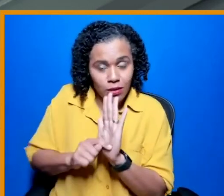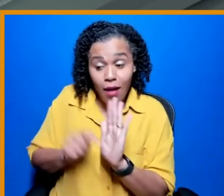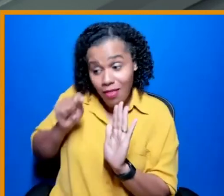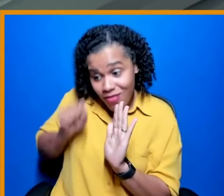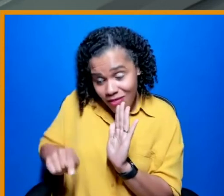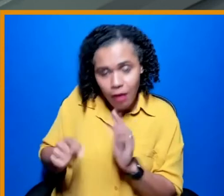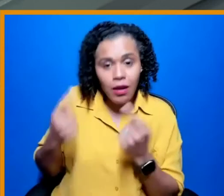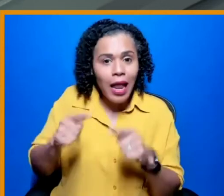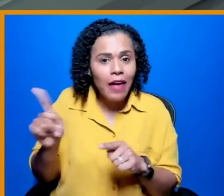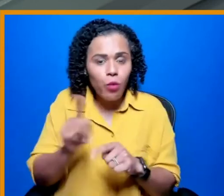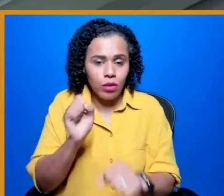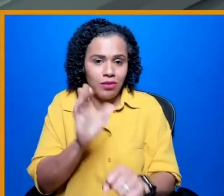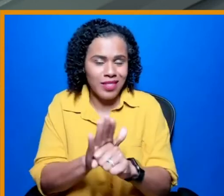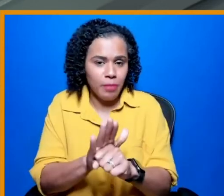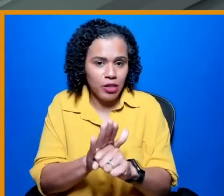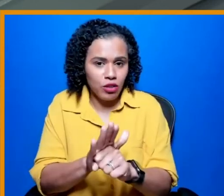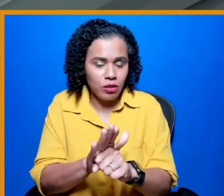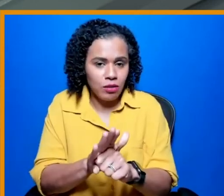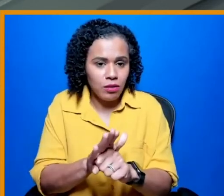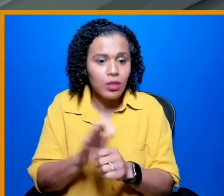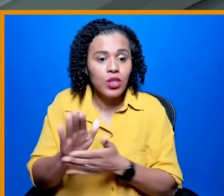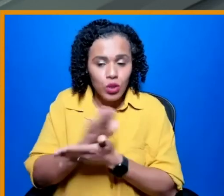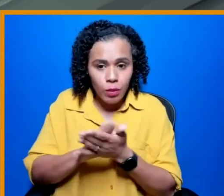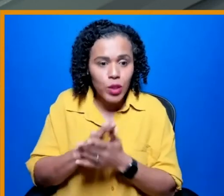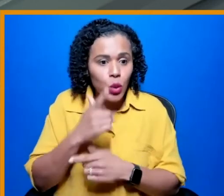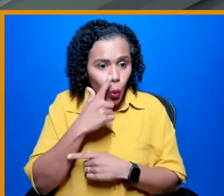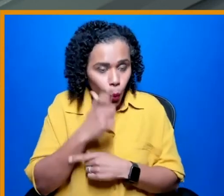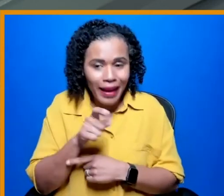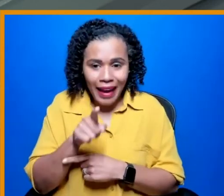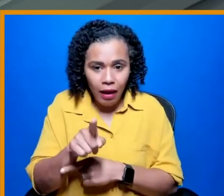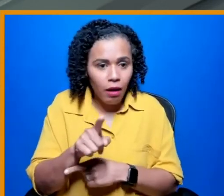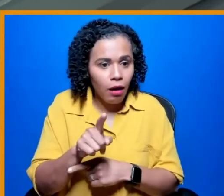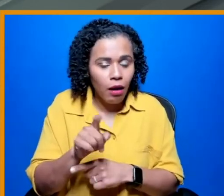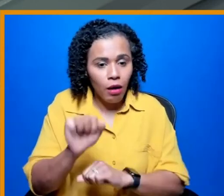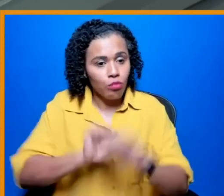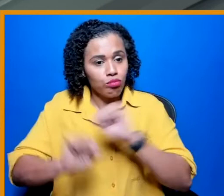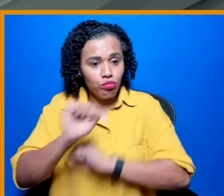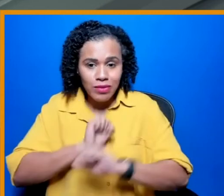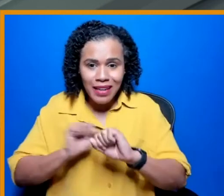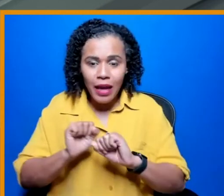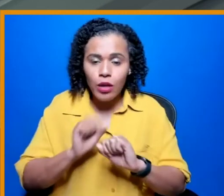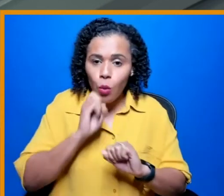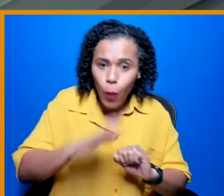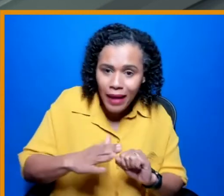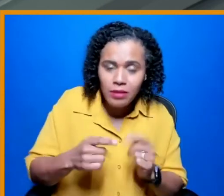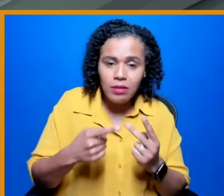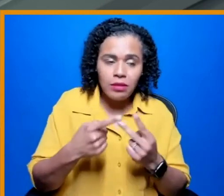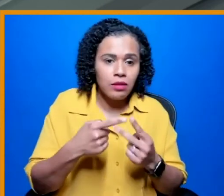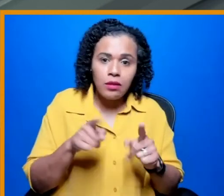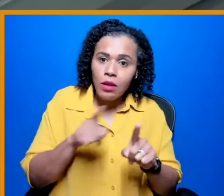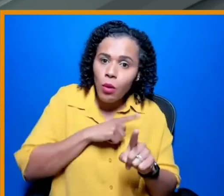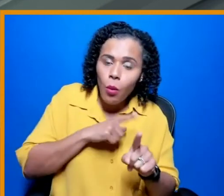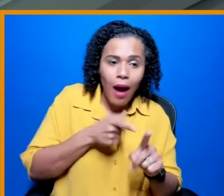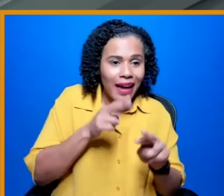suspension, to ensure safeguards against waste and the hampering of crisis response by the giving out of contracts to firms which were